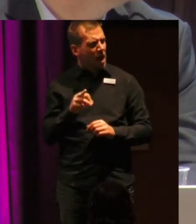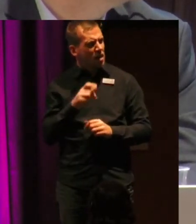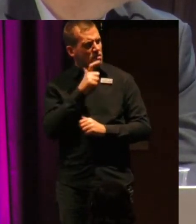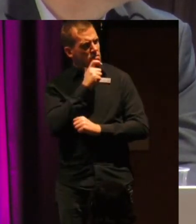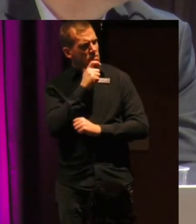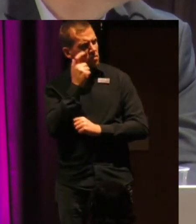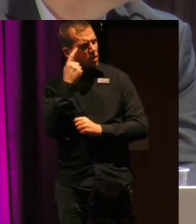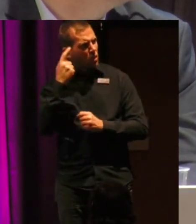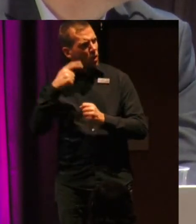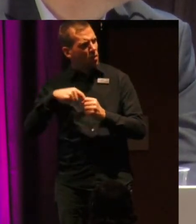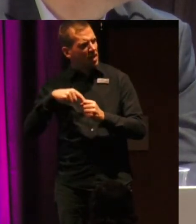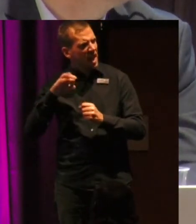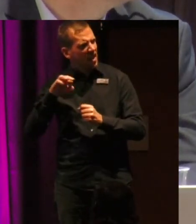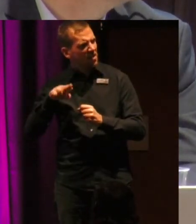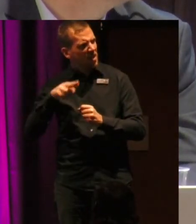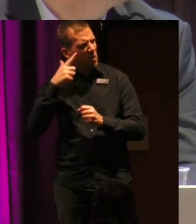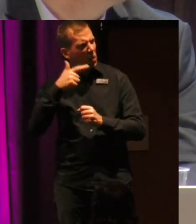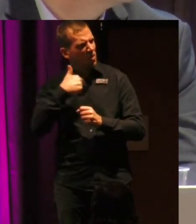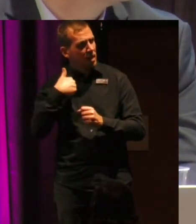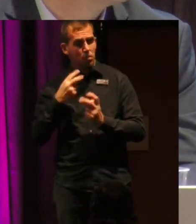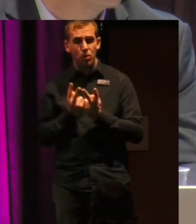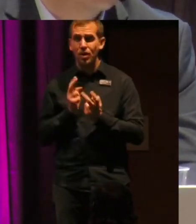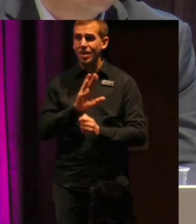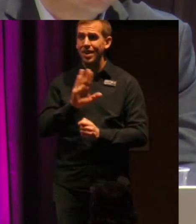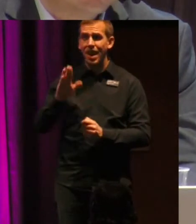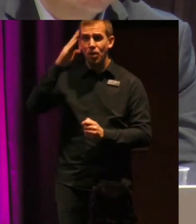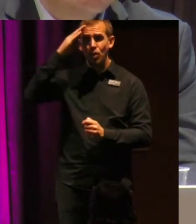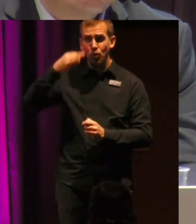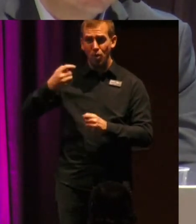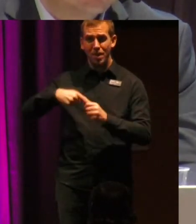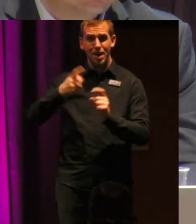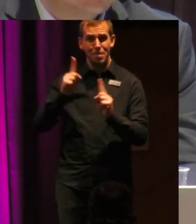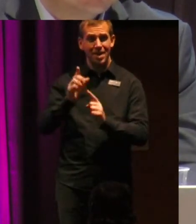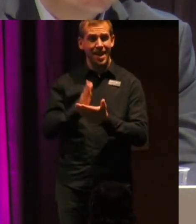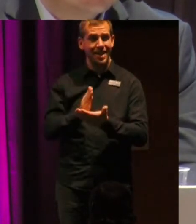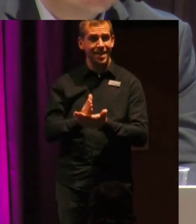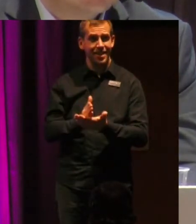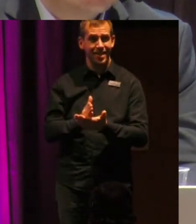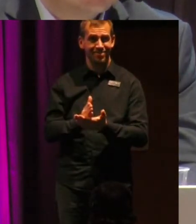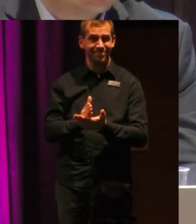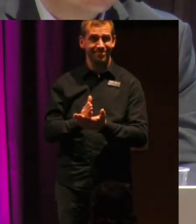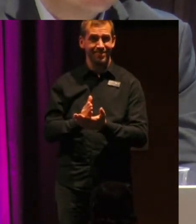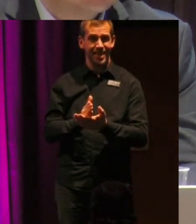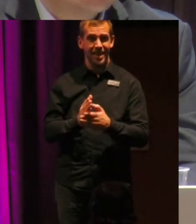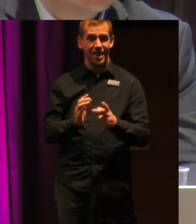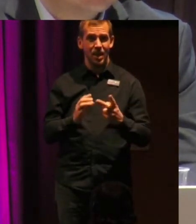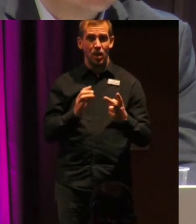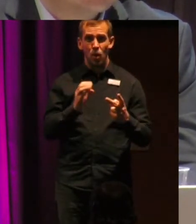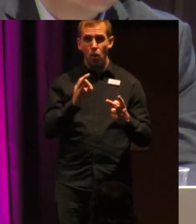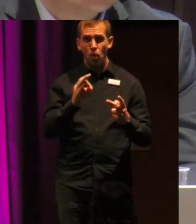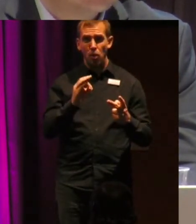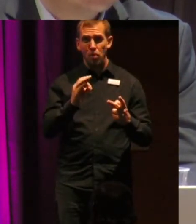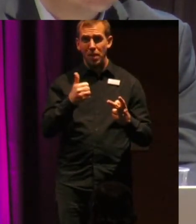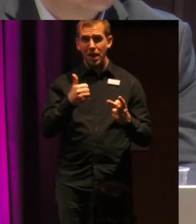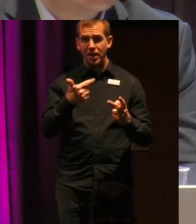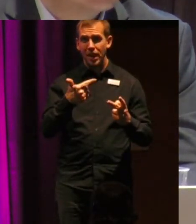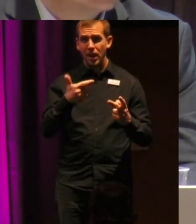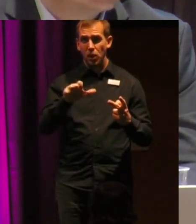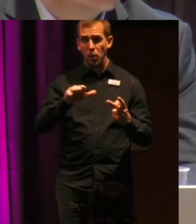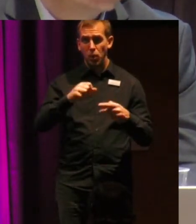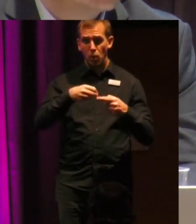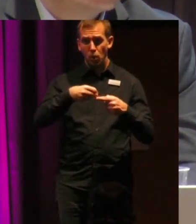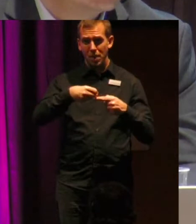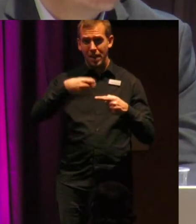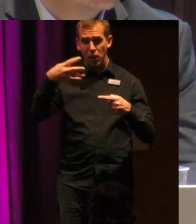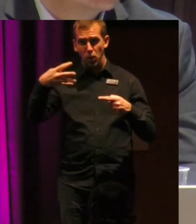UN. So the level of knowledge about human rights, about LGBTI rights, minority rights,